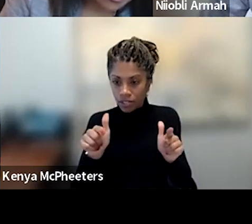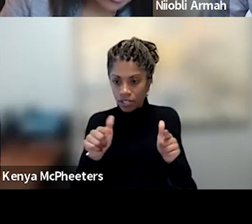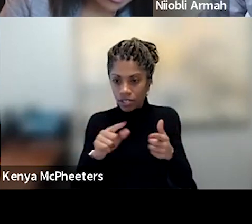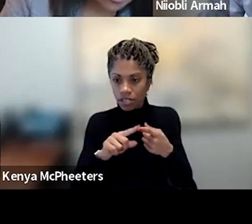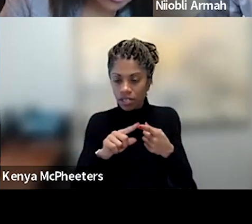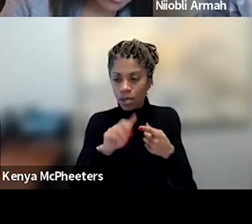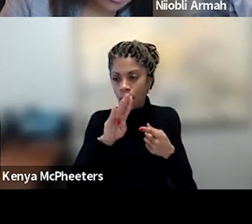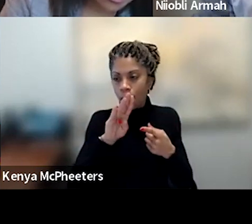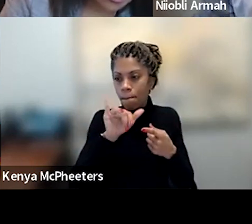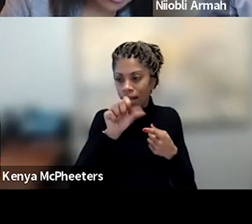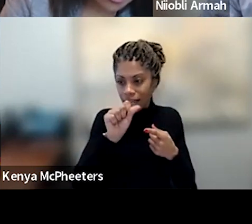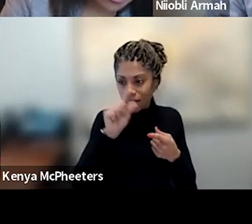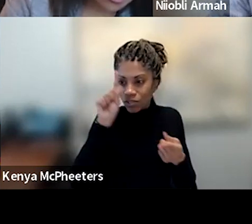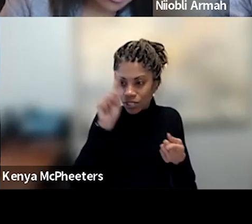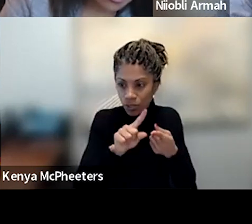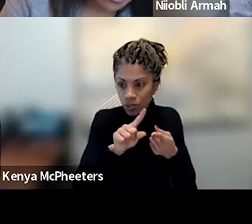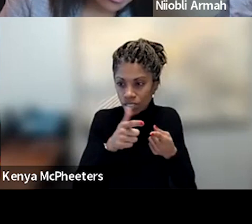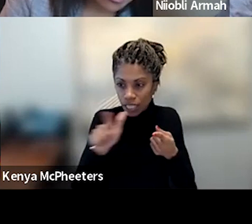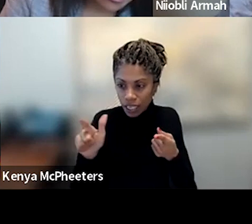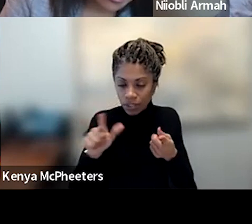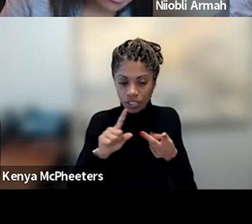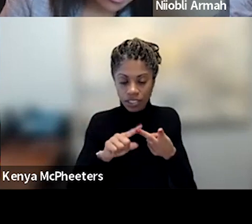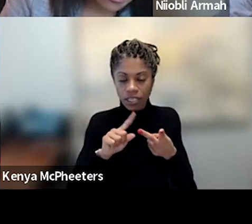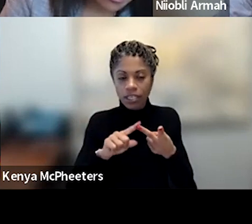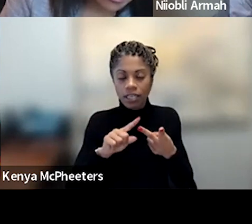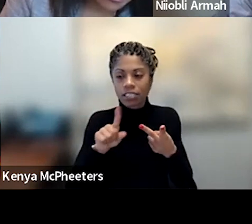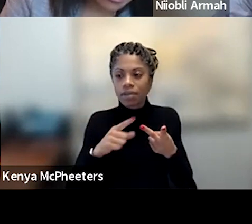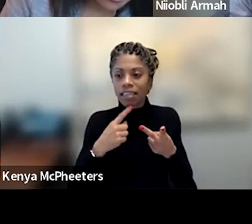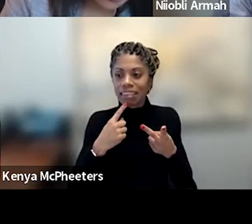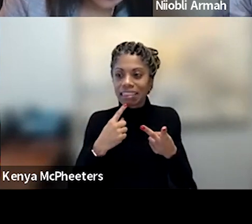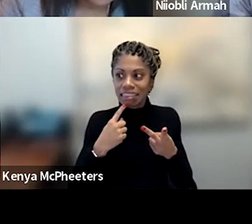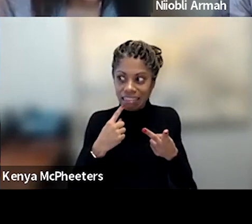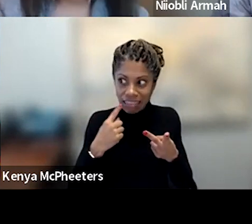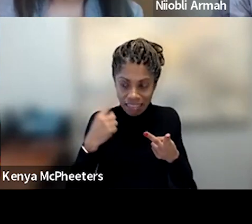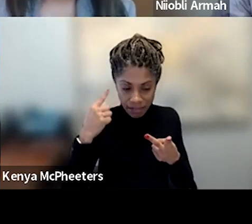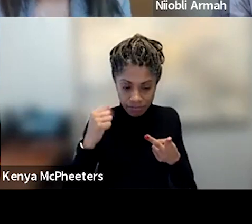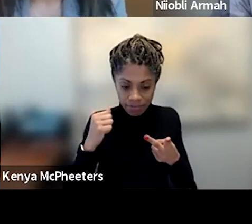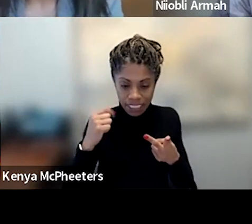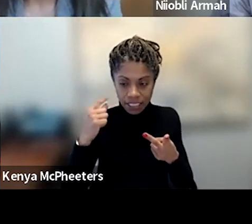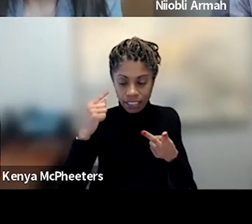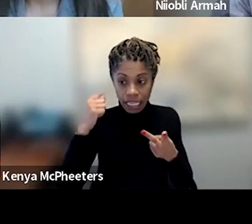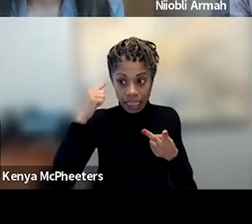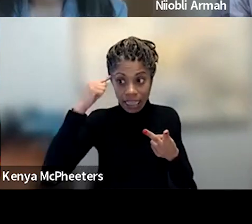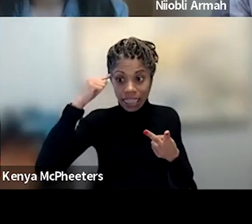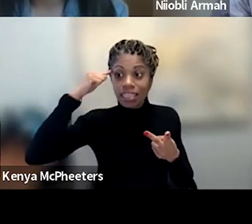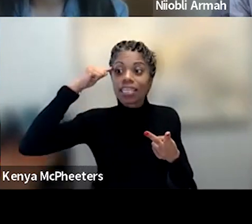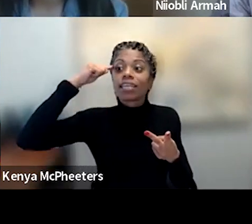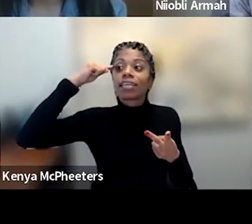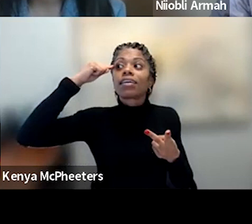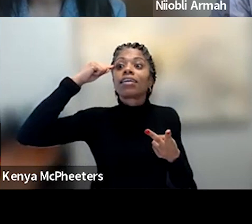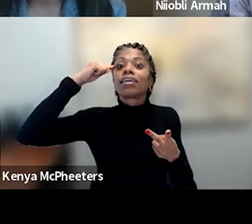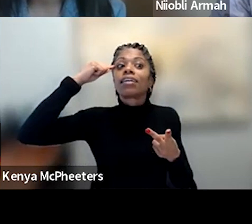bias-reduced language. It's about thinking before you speak, thinking about, as you said, who's not in the